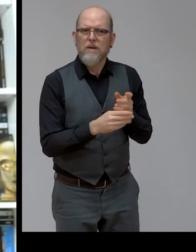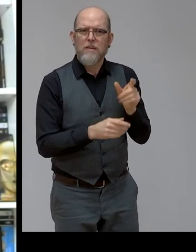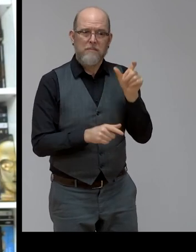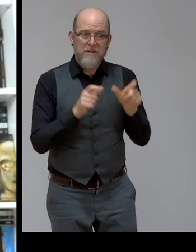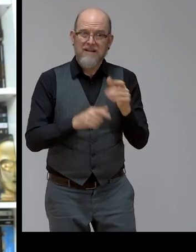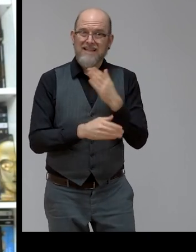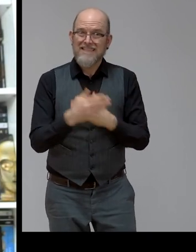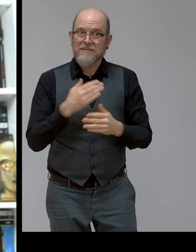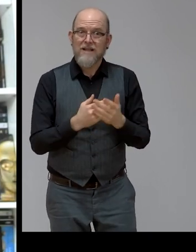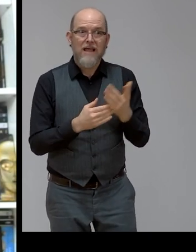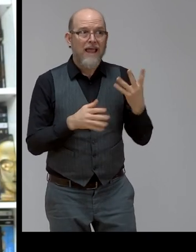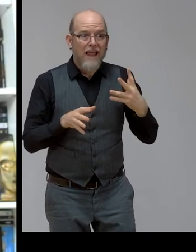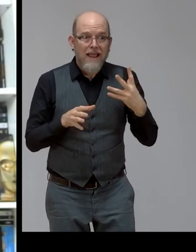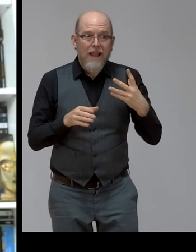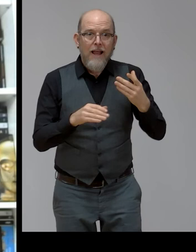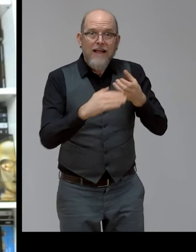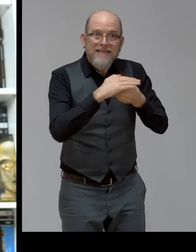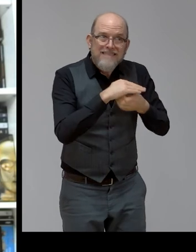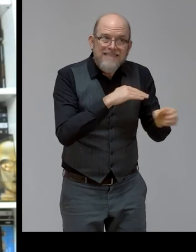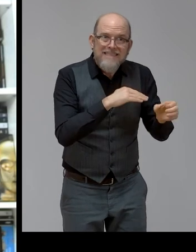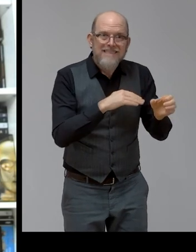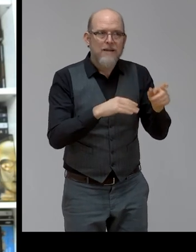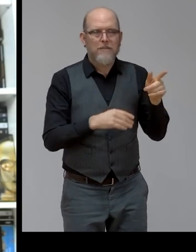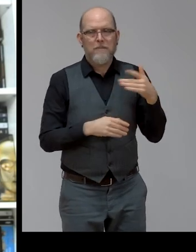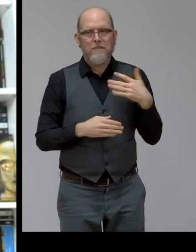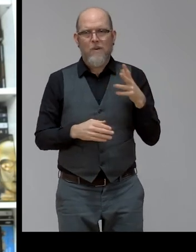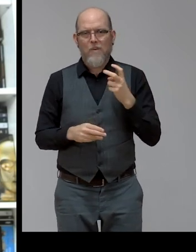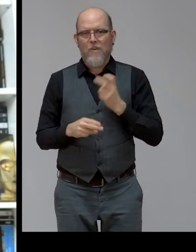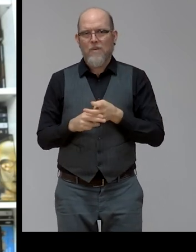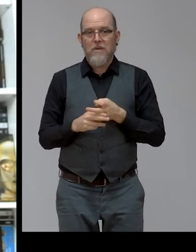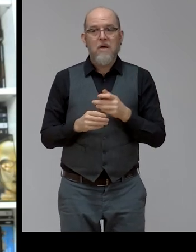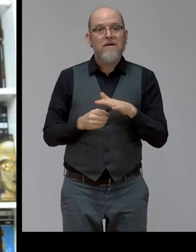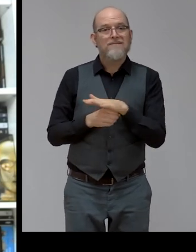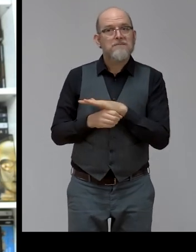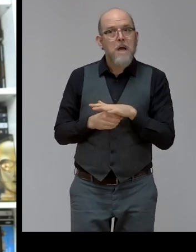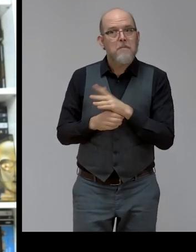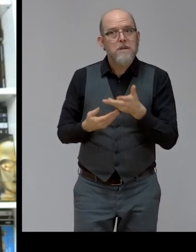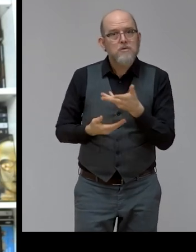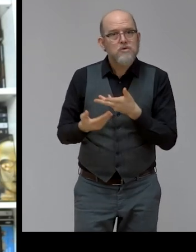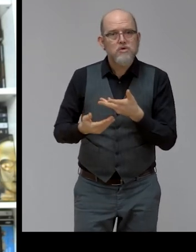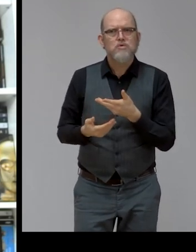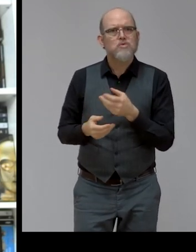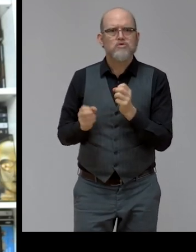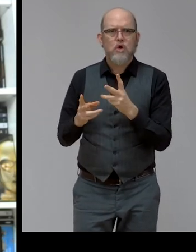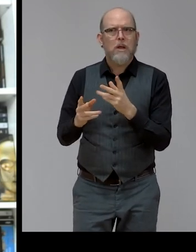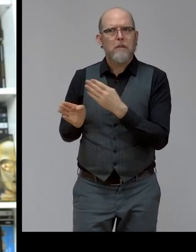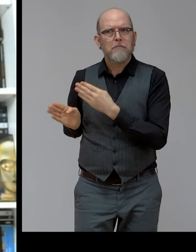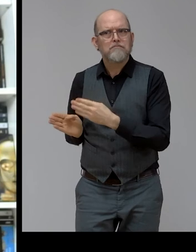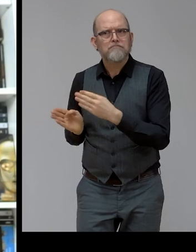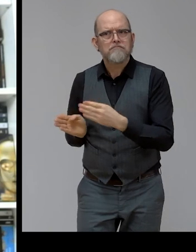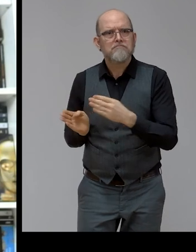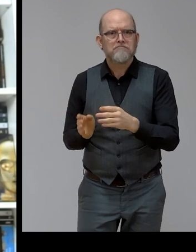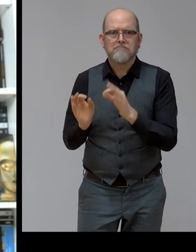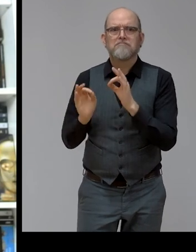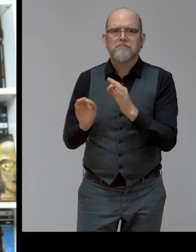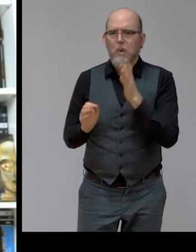disabilities, because you can talk to the families, you can make them ready for their children to work, because